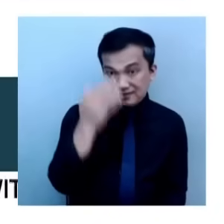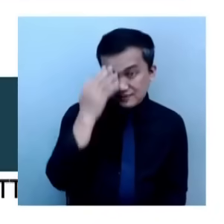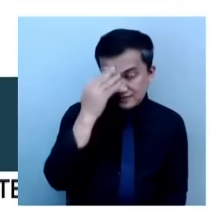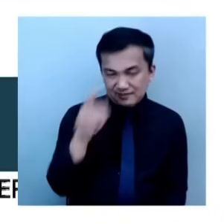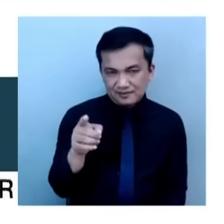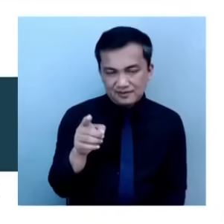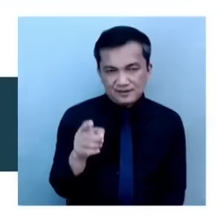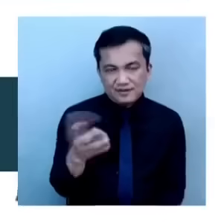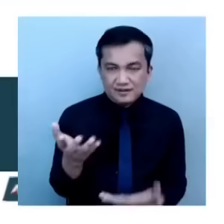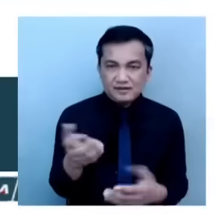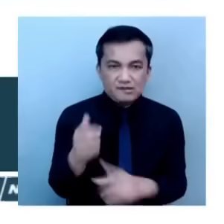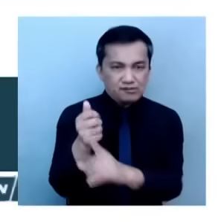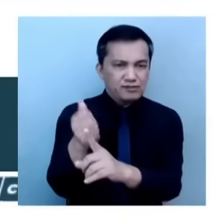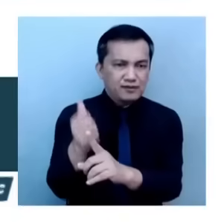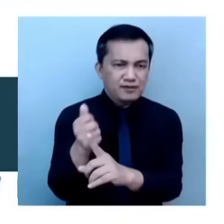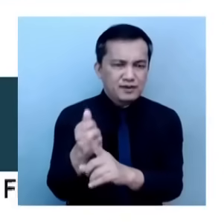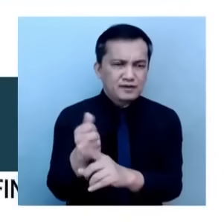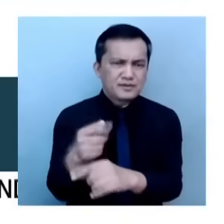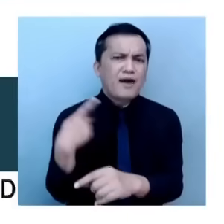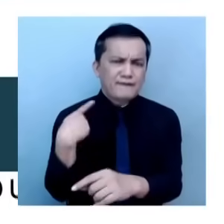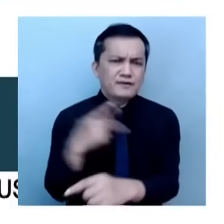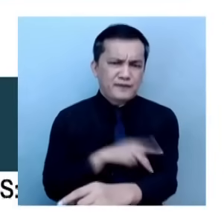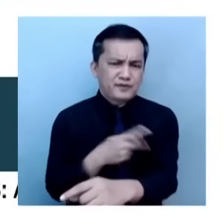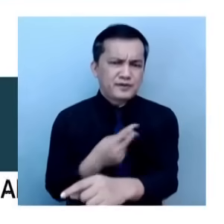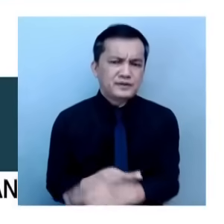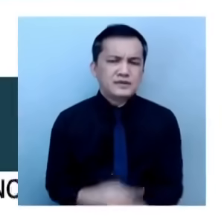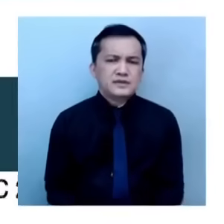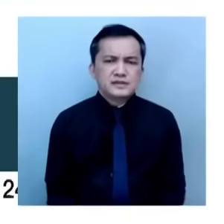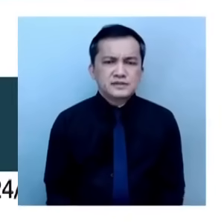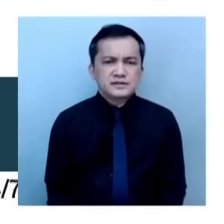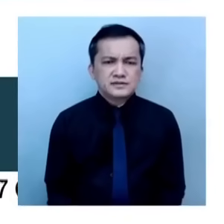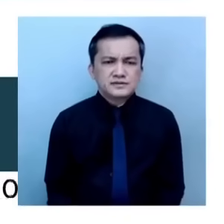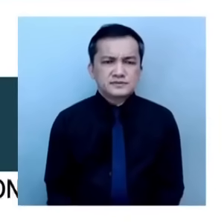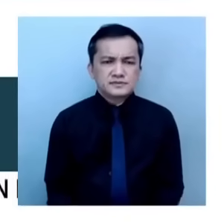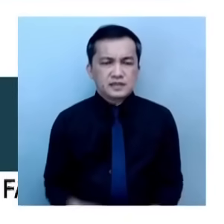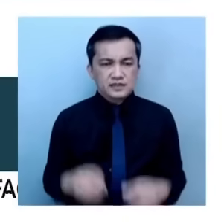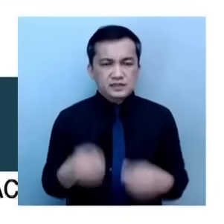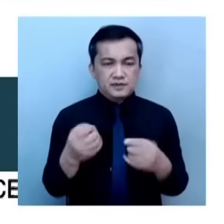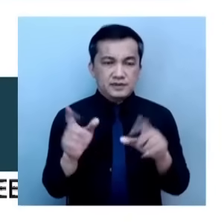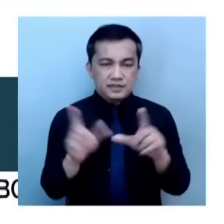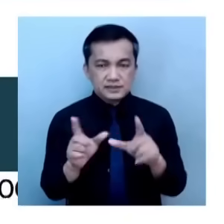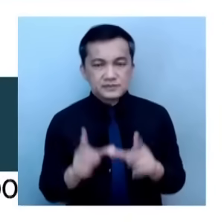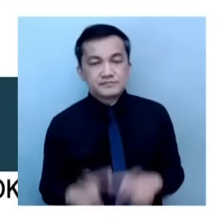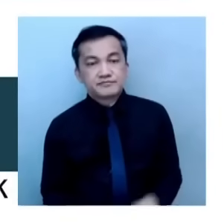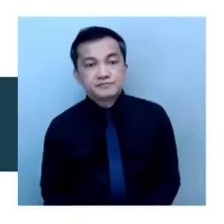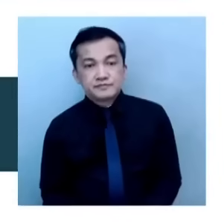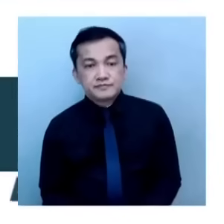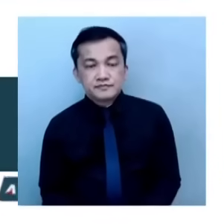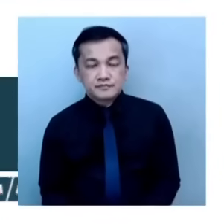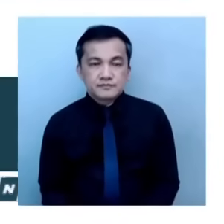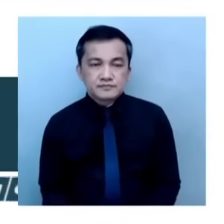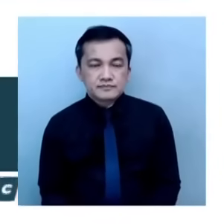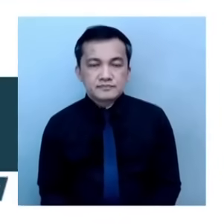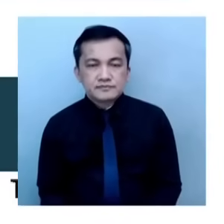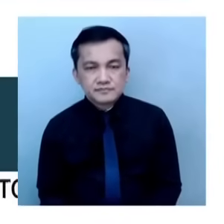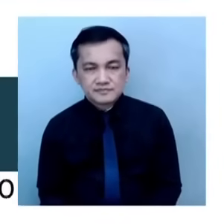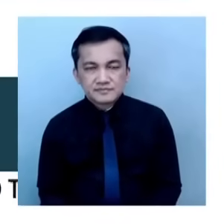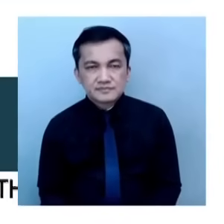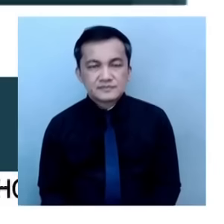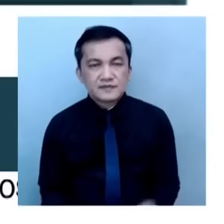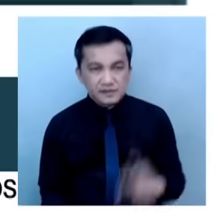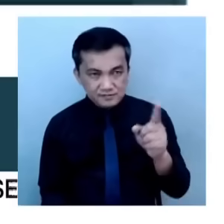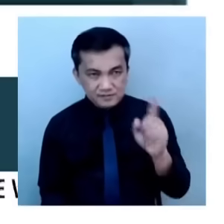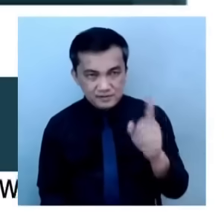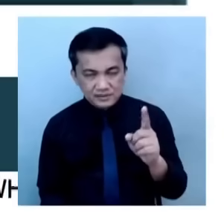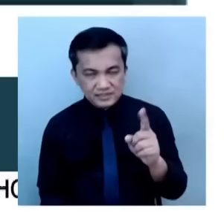them as well, having that power over giving franchises? Yeah. Go ahead. Yes, actually, that's an excellent point, Carmina. We cannot